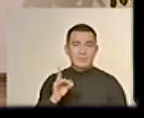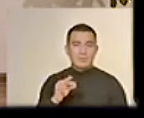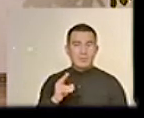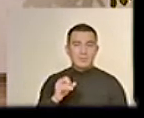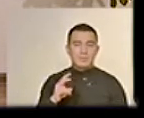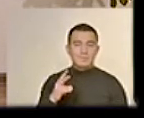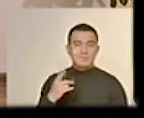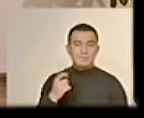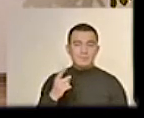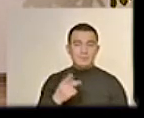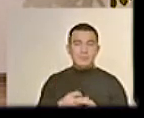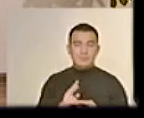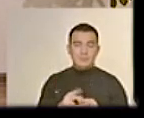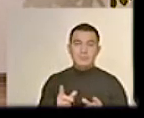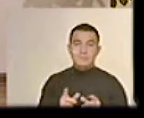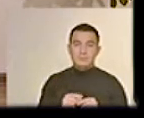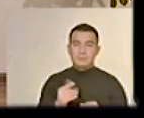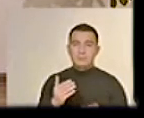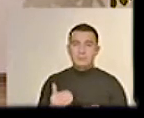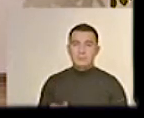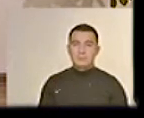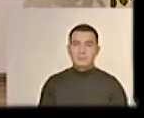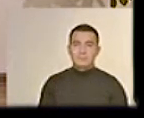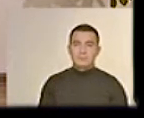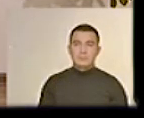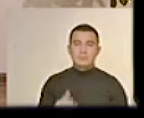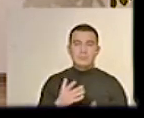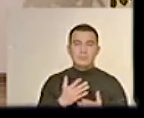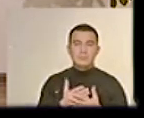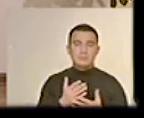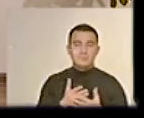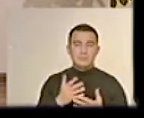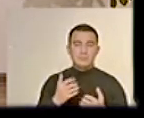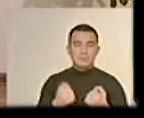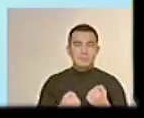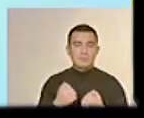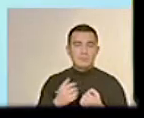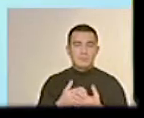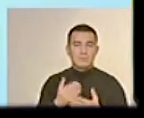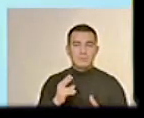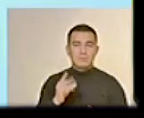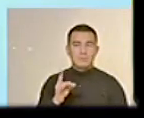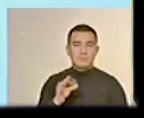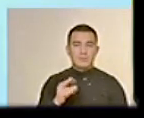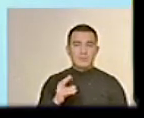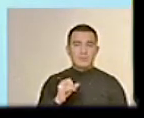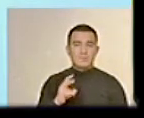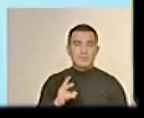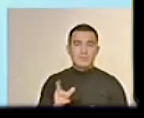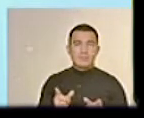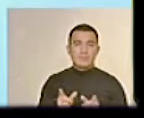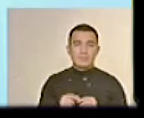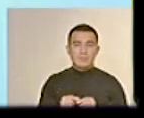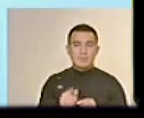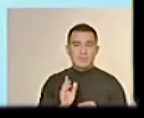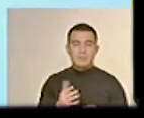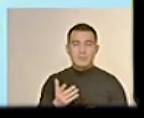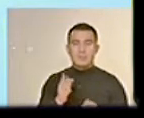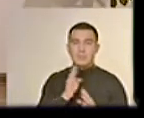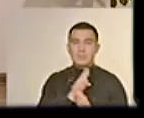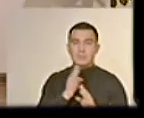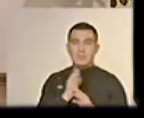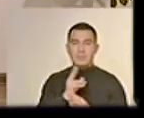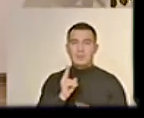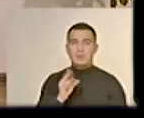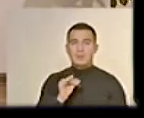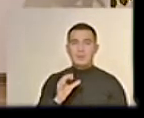harakatini ta'minlovchi vosita hisoblanadi. Mashinalar gaz yordamida, demak propan gaz ekan, gaz yordamida havodagi